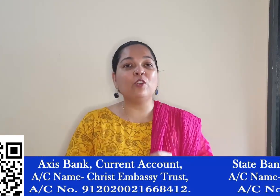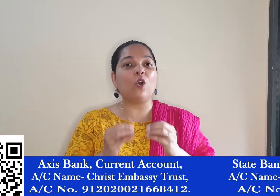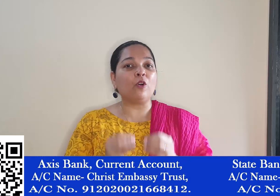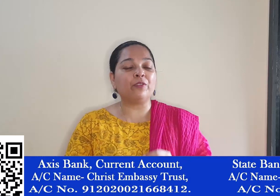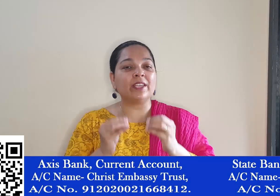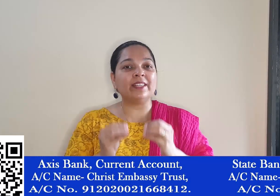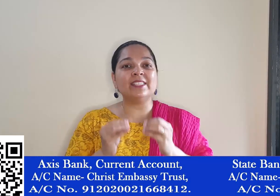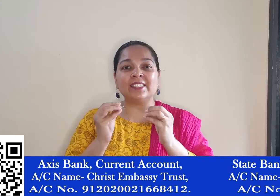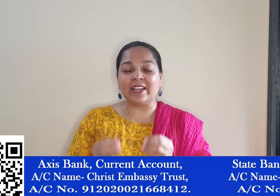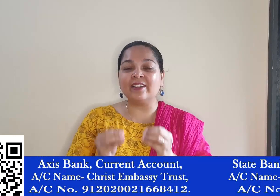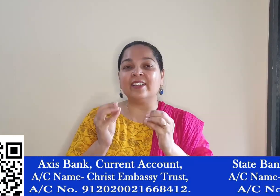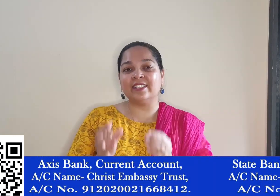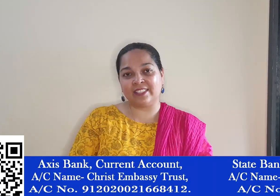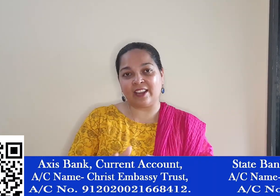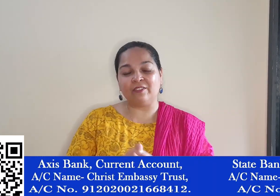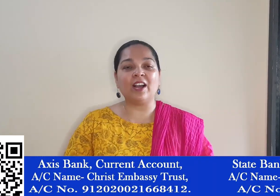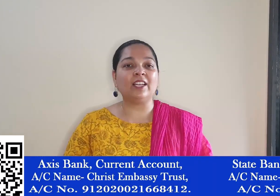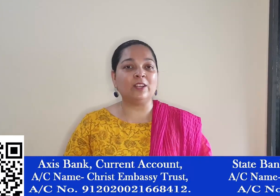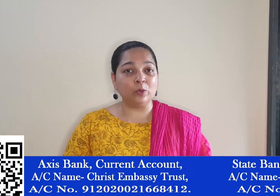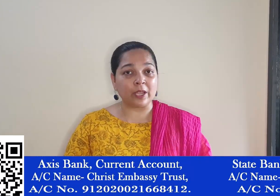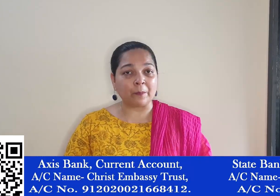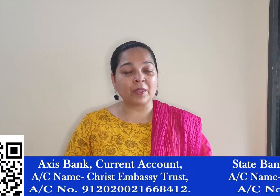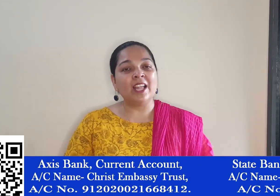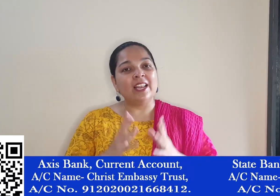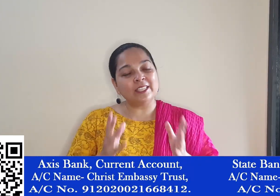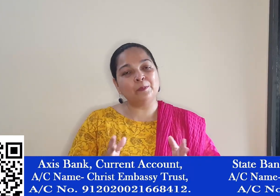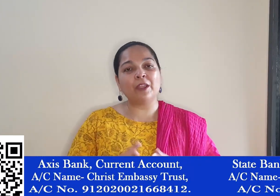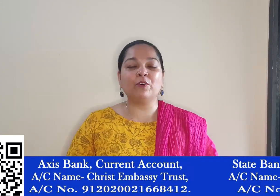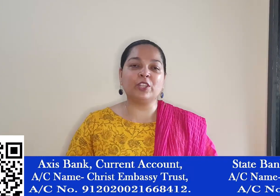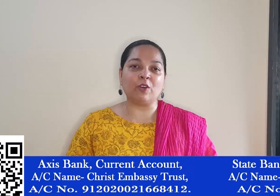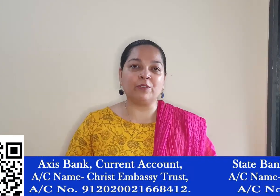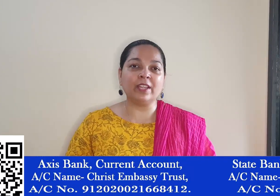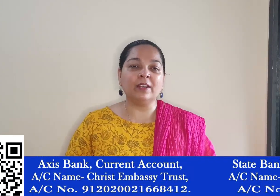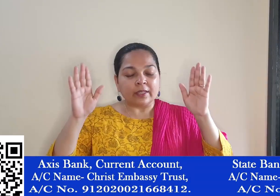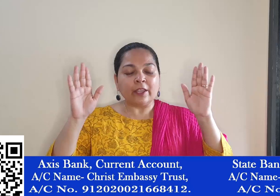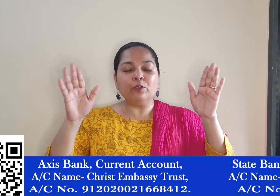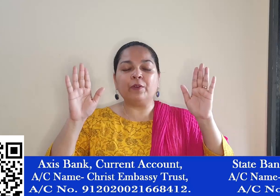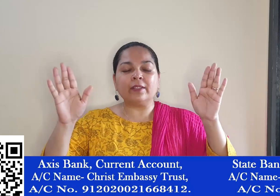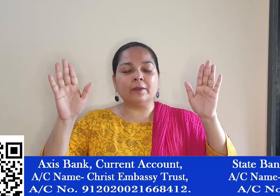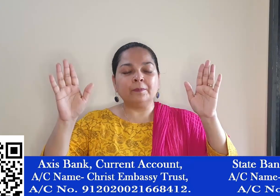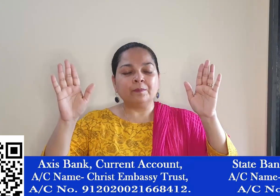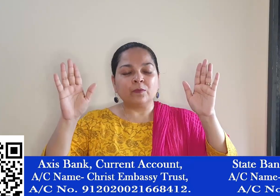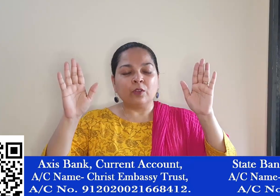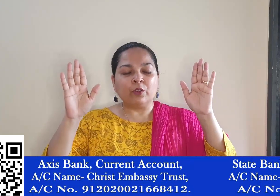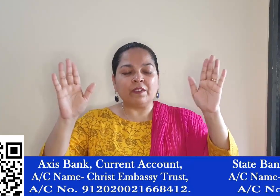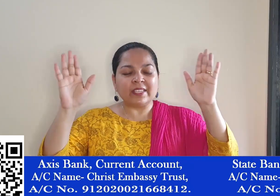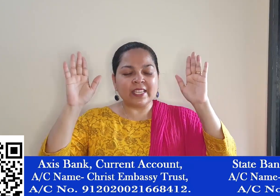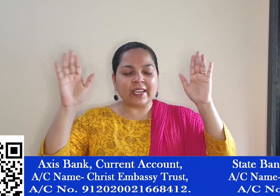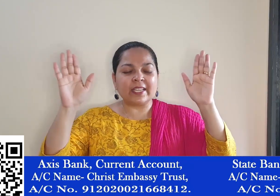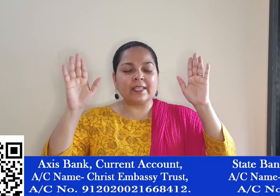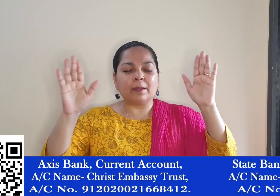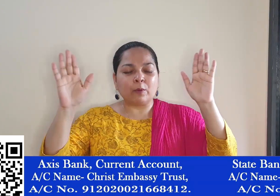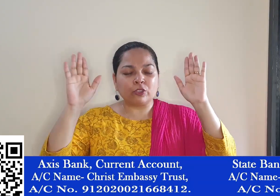can give your offering in the center itself. Hallelujah. Let's pray for the offering. Thank you, Father, for giving